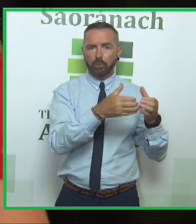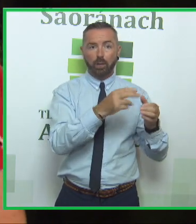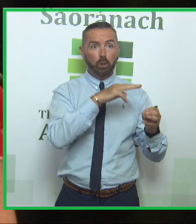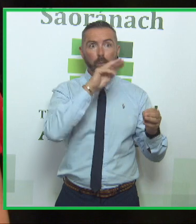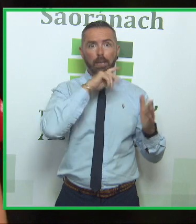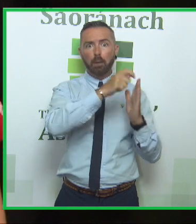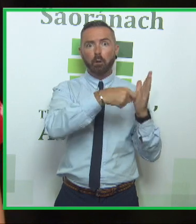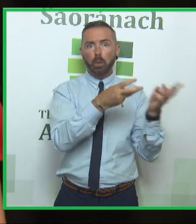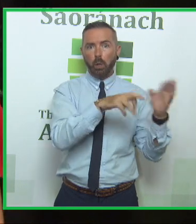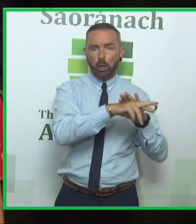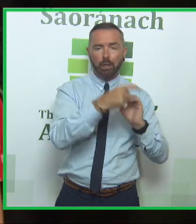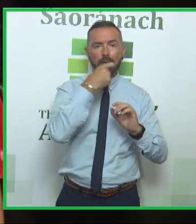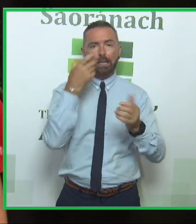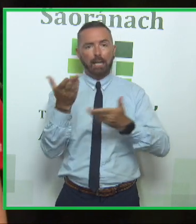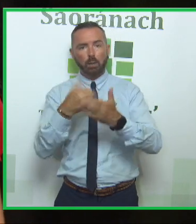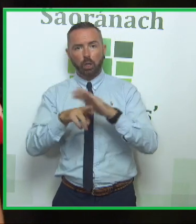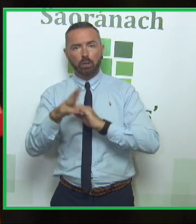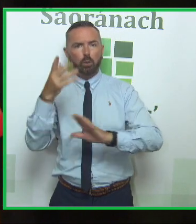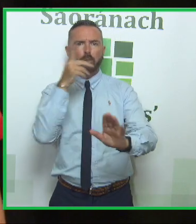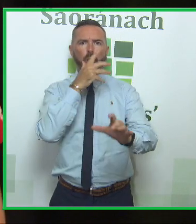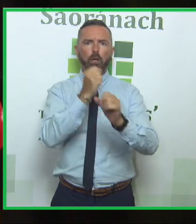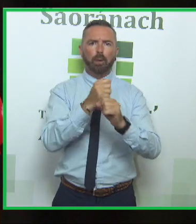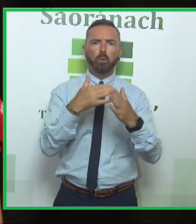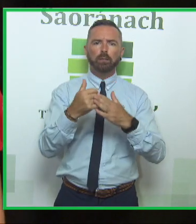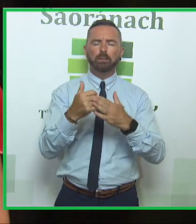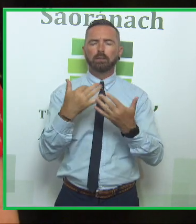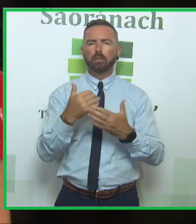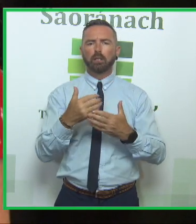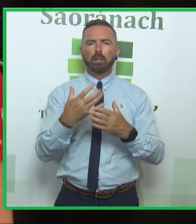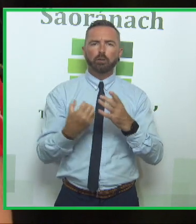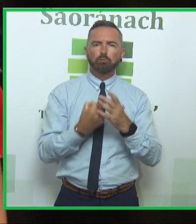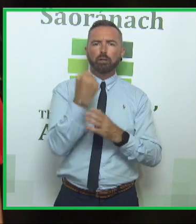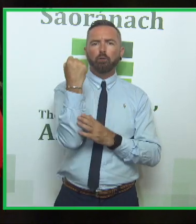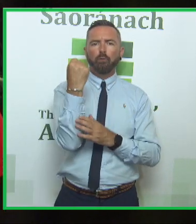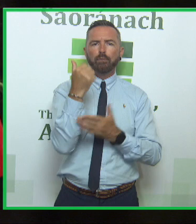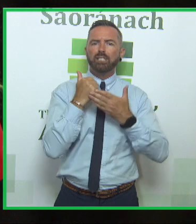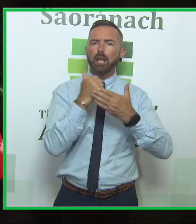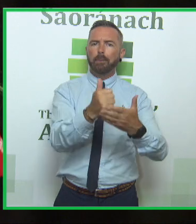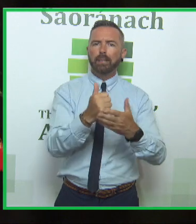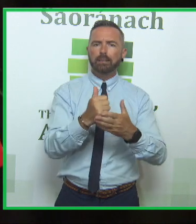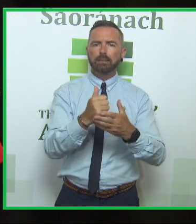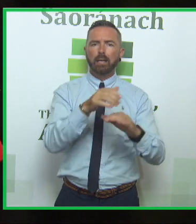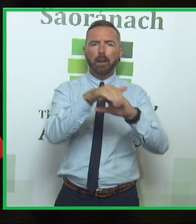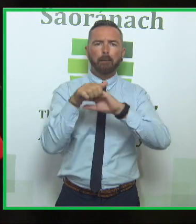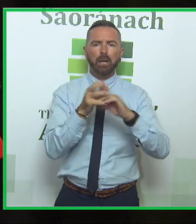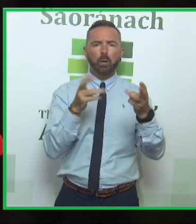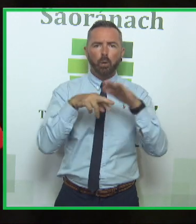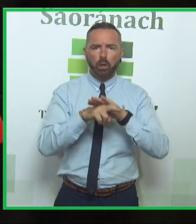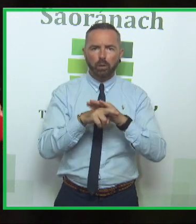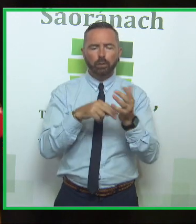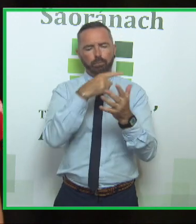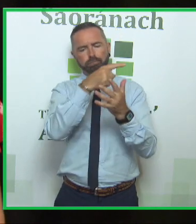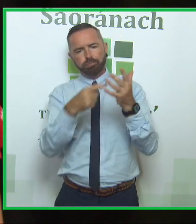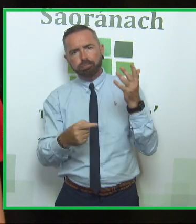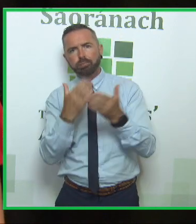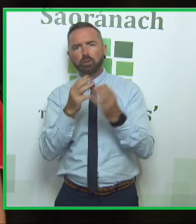and the addiction counsellors. I mean the recovery champions, the peer workers, some of the people that you've met over the course of the last few months and will